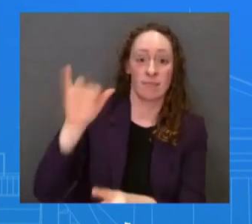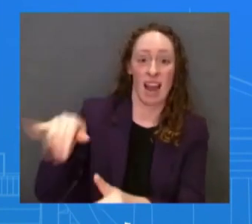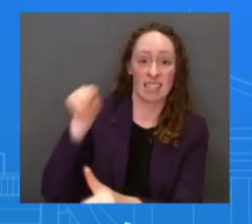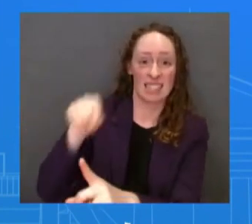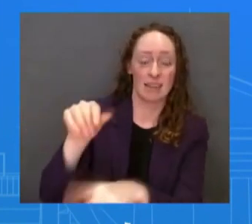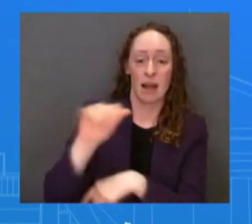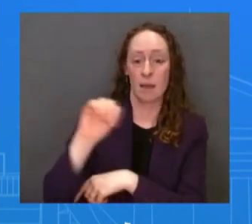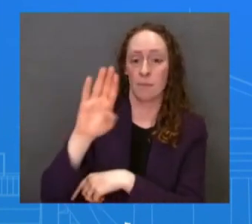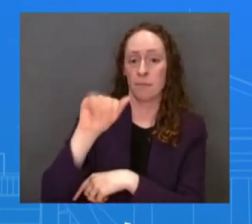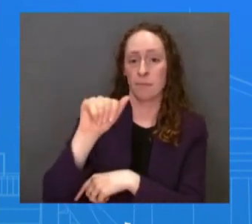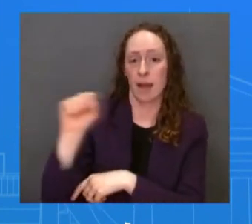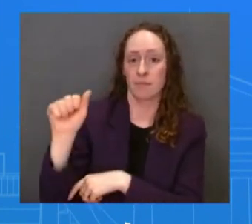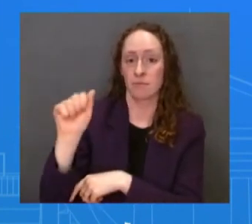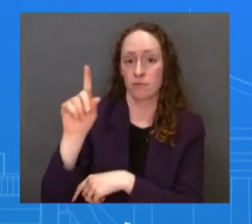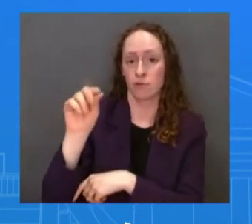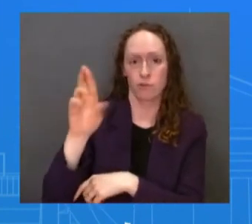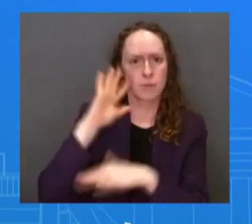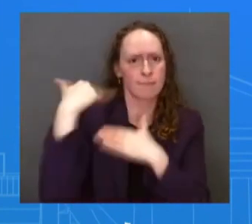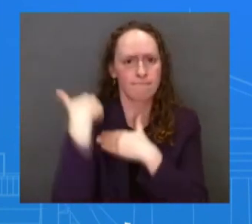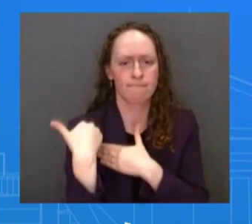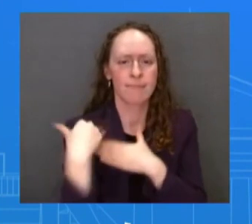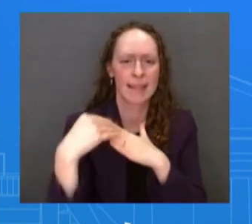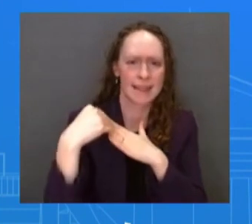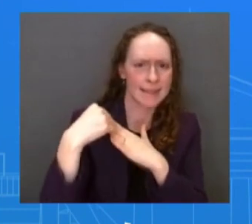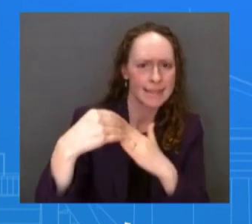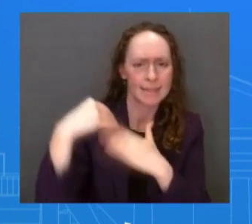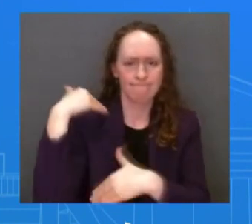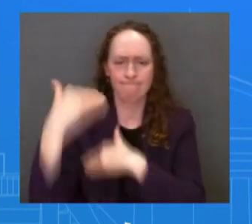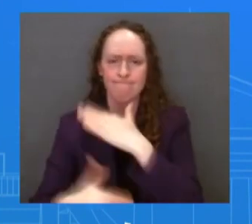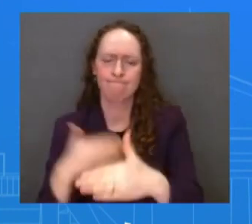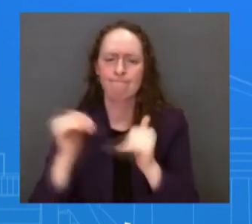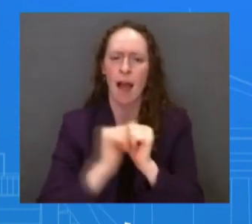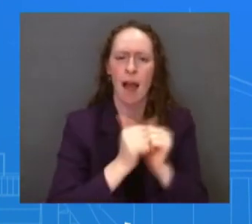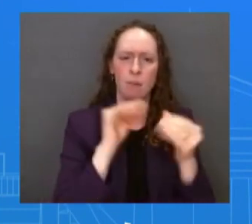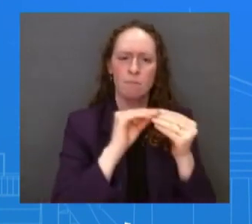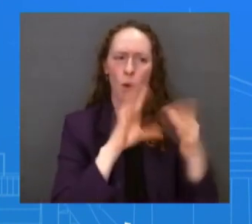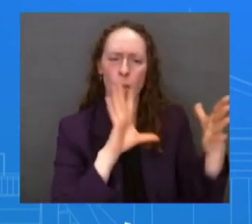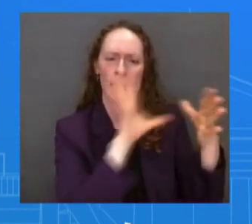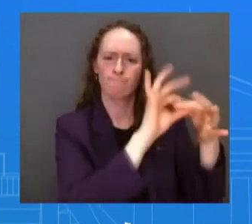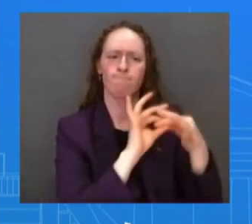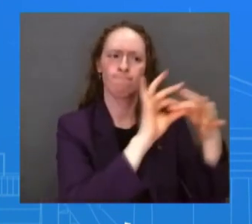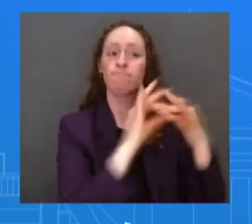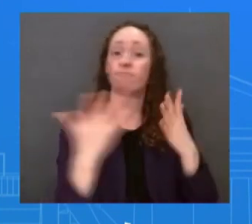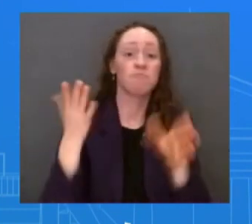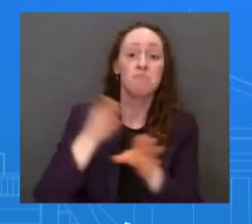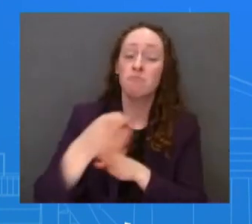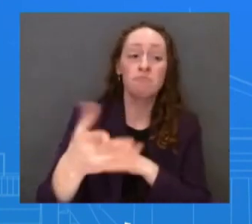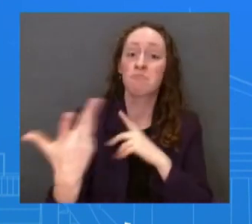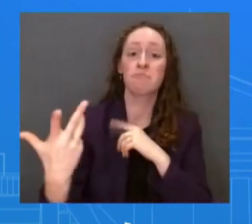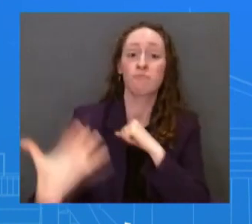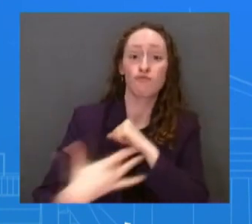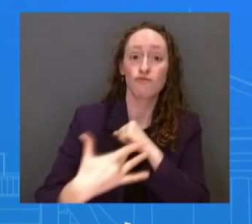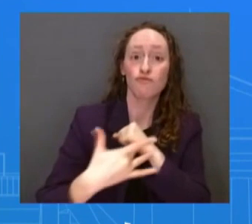our cooperation with India in critical and emerging technologies, expand our defense cooperation, and strengthen our economic and people-to-people ties.